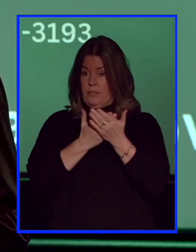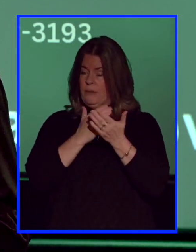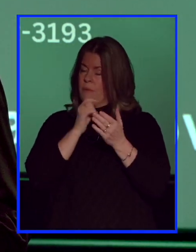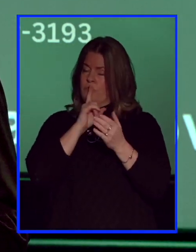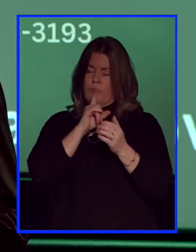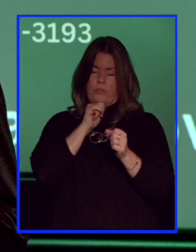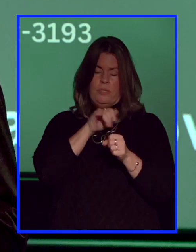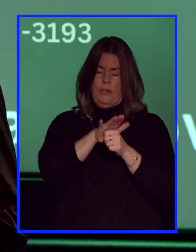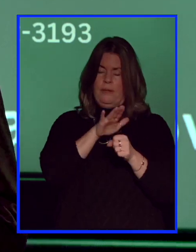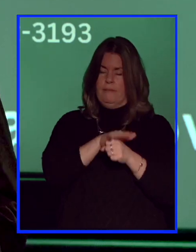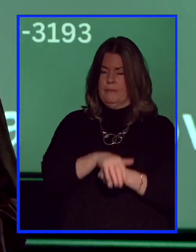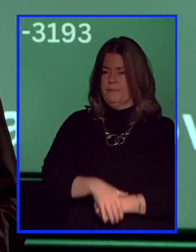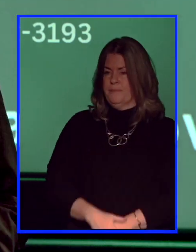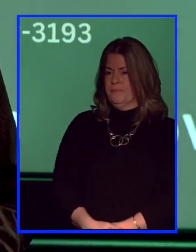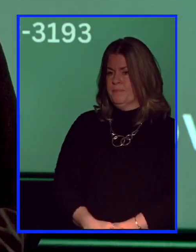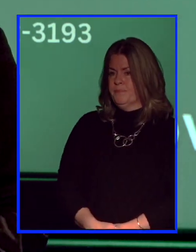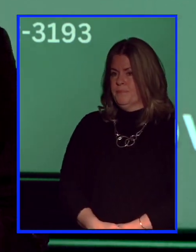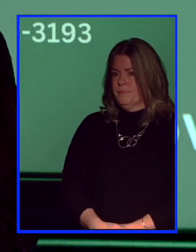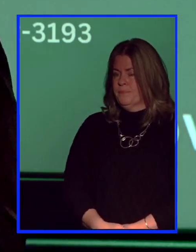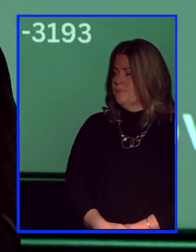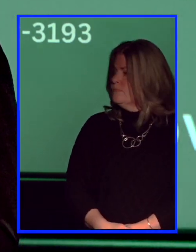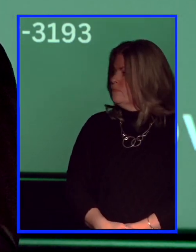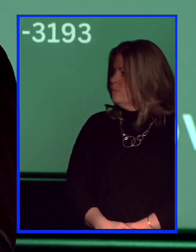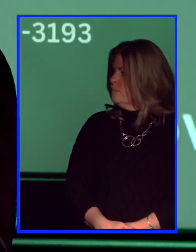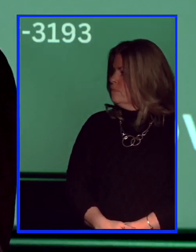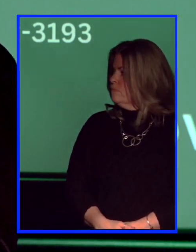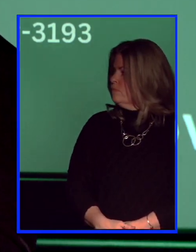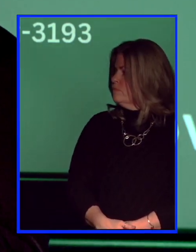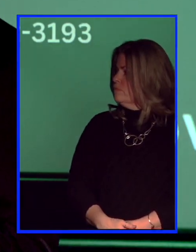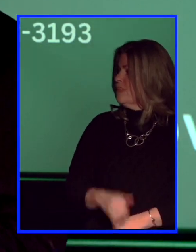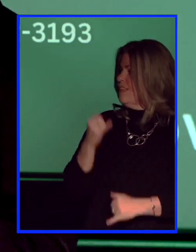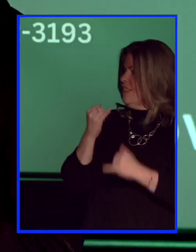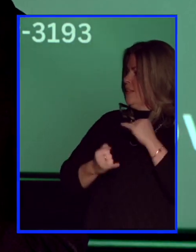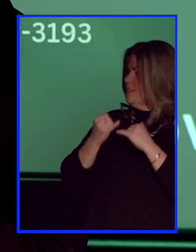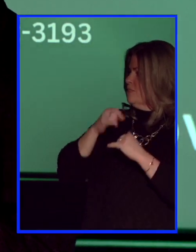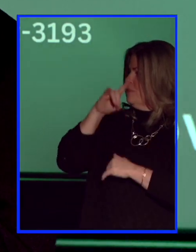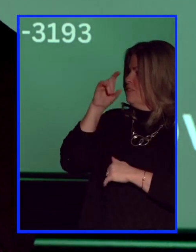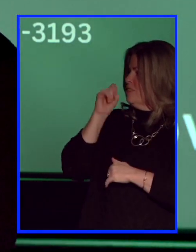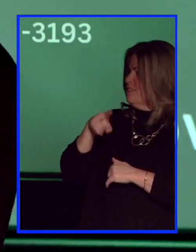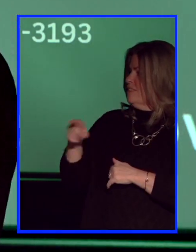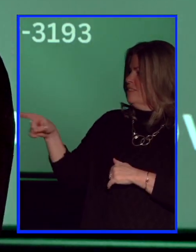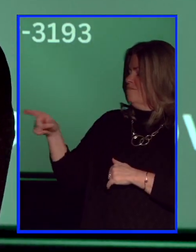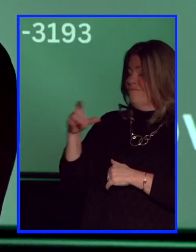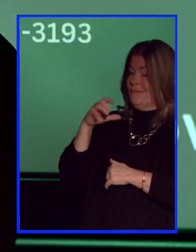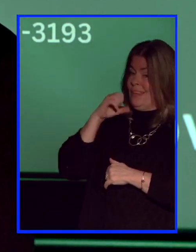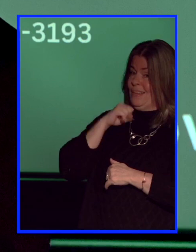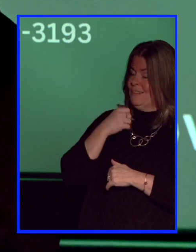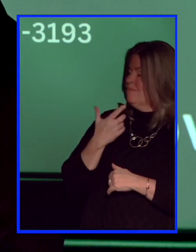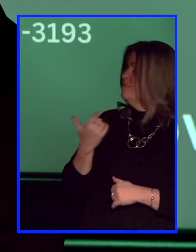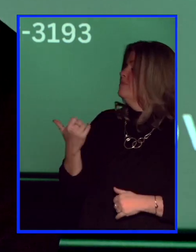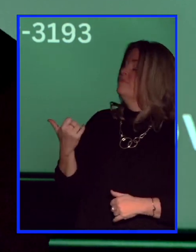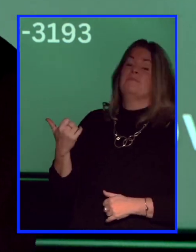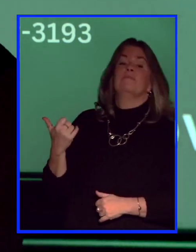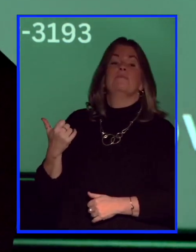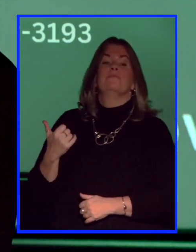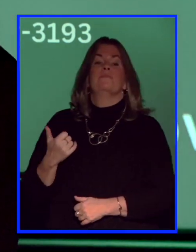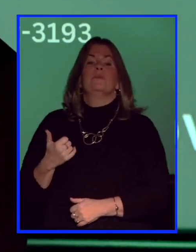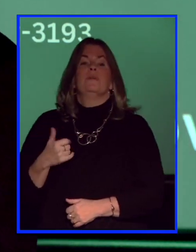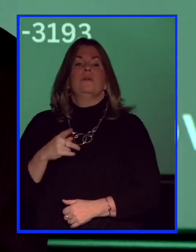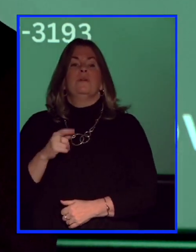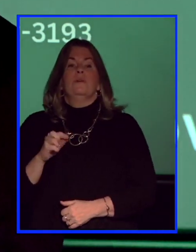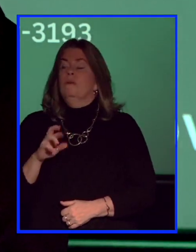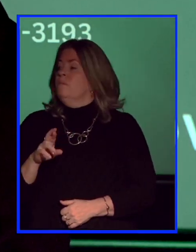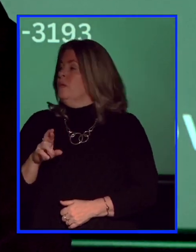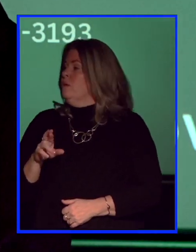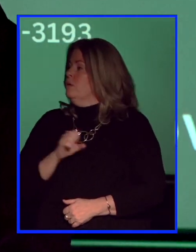not enough. But I think that's the last question. Yeah. I guess. Go ahead. Yeah, thank you. So, Peter,